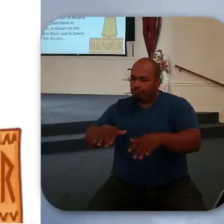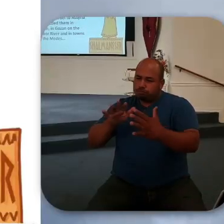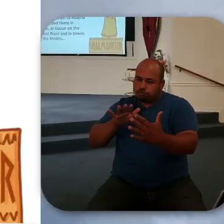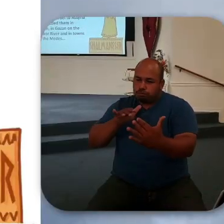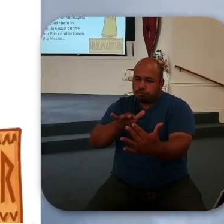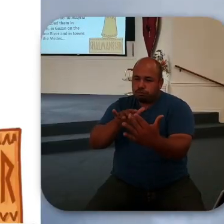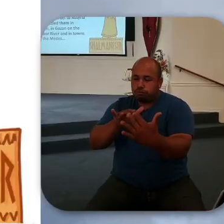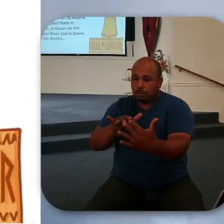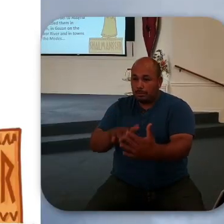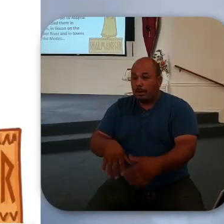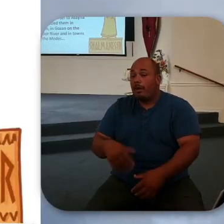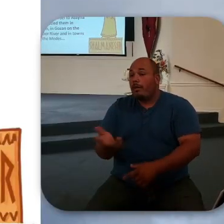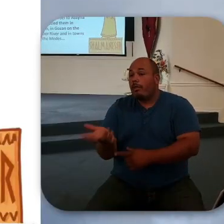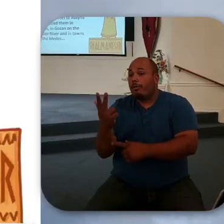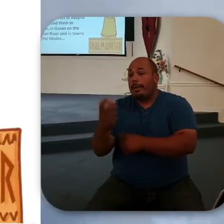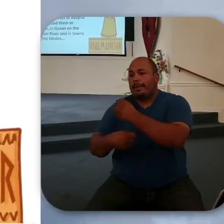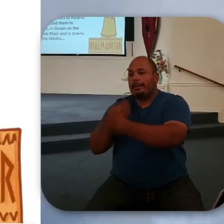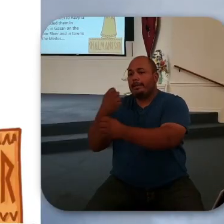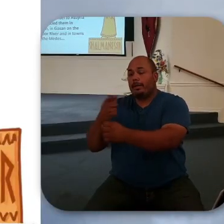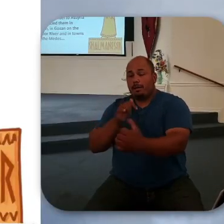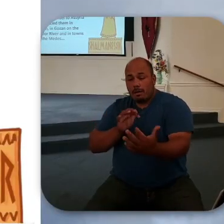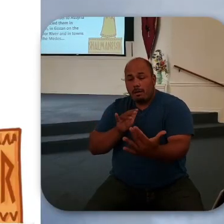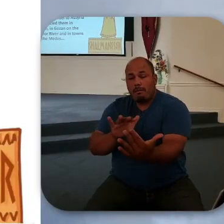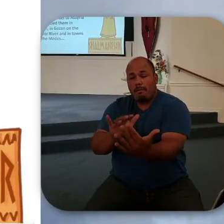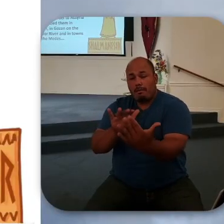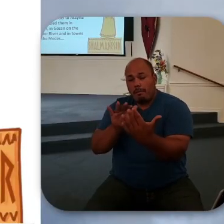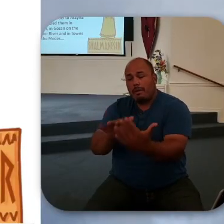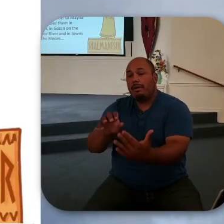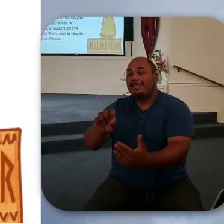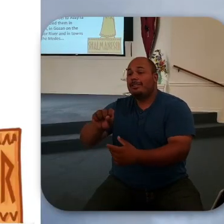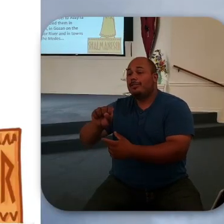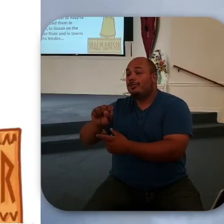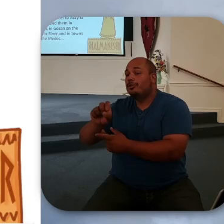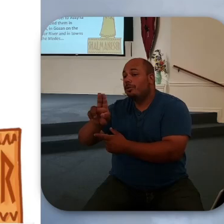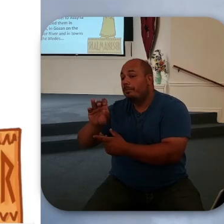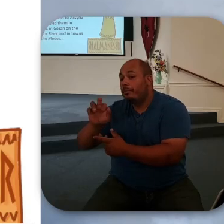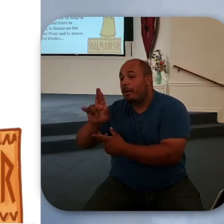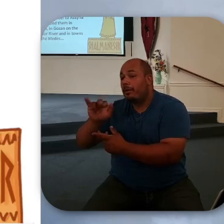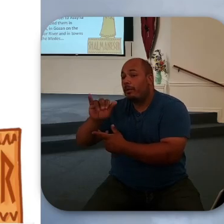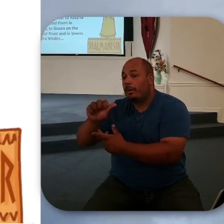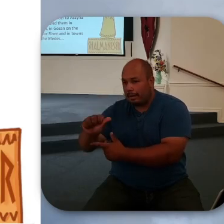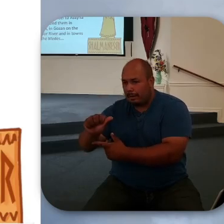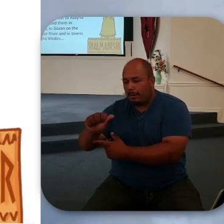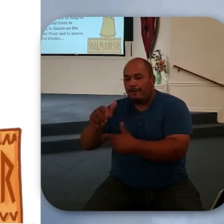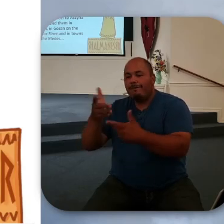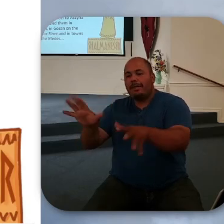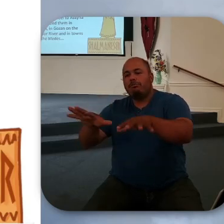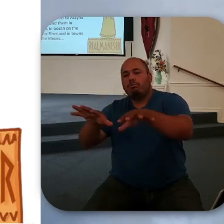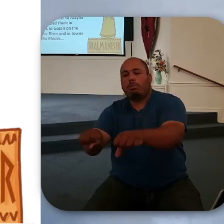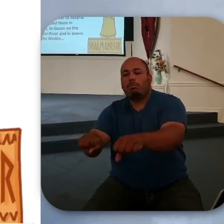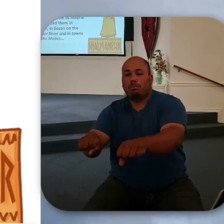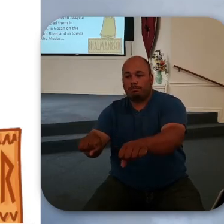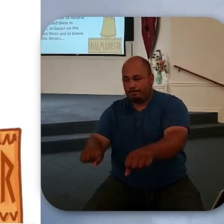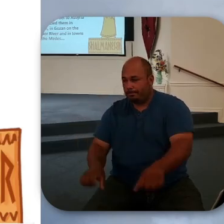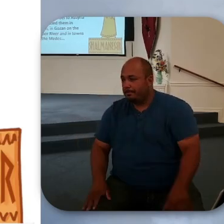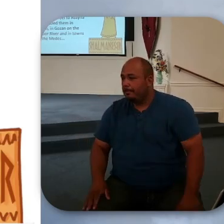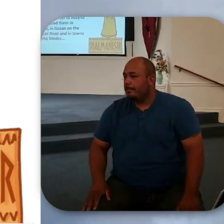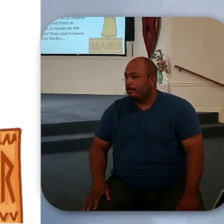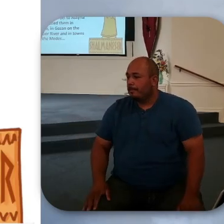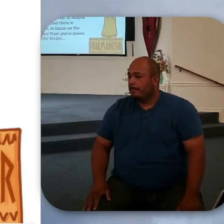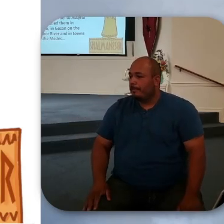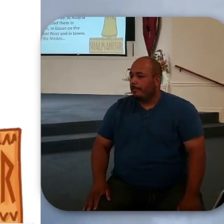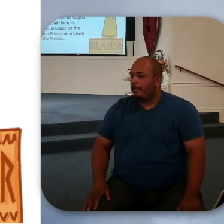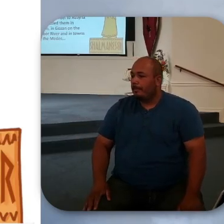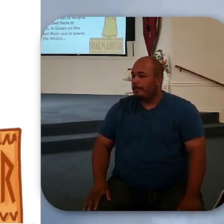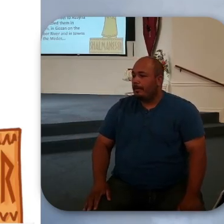Assyrians took it. So Samaria was captured in Hezekiah's 6th year, which was the 9th year of Hoshea, king of